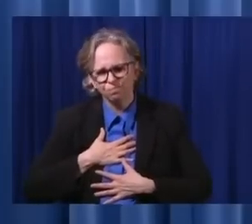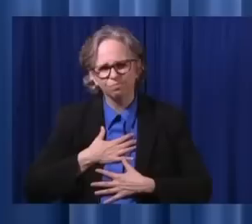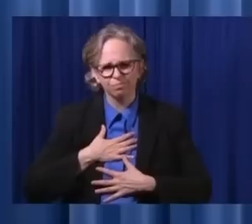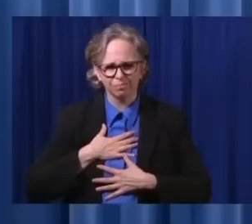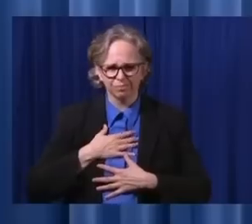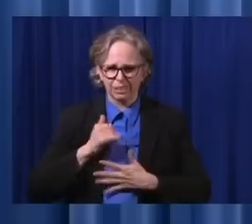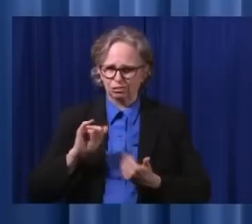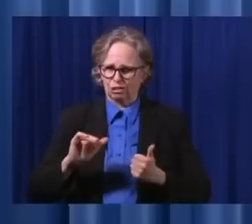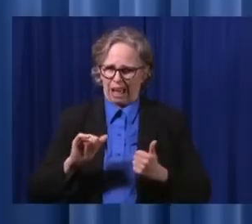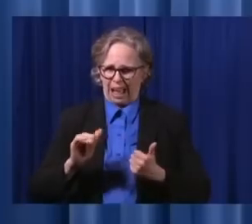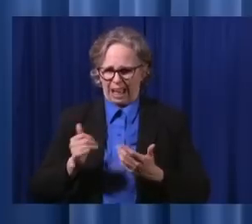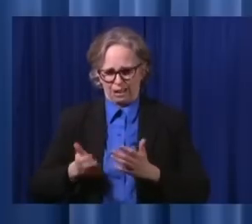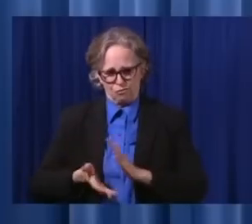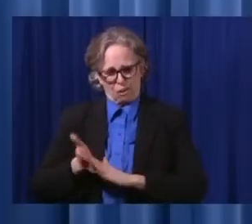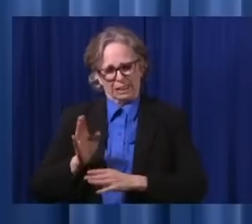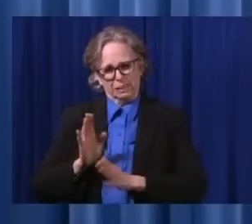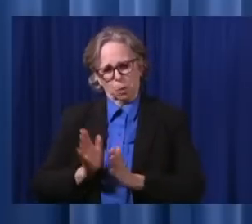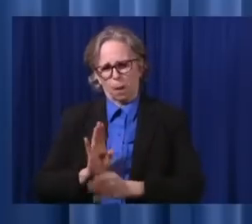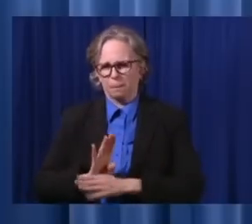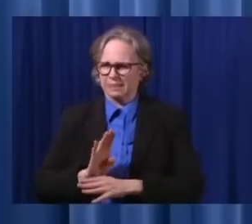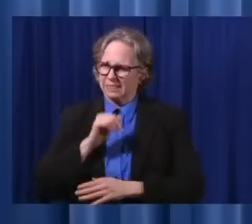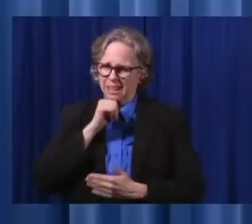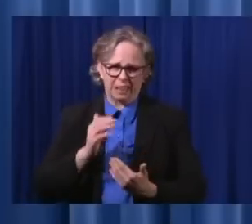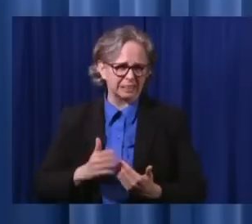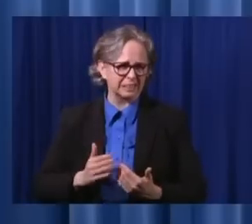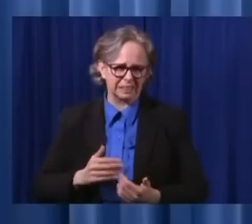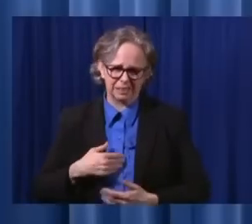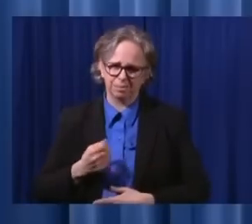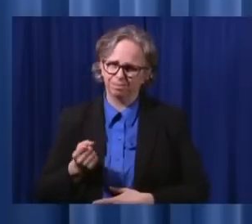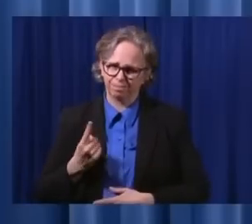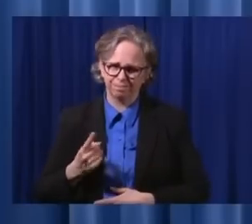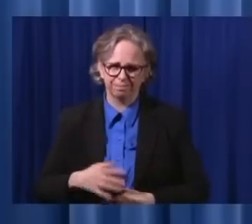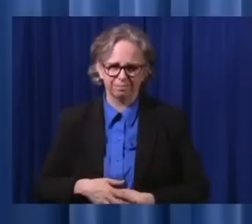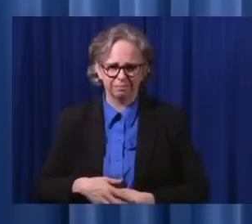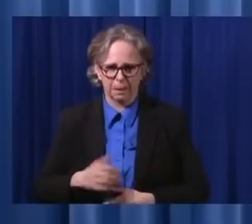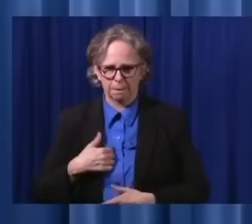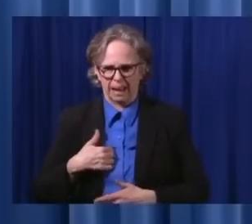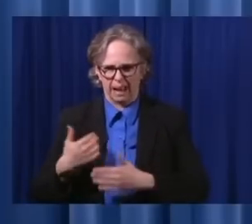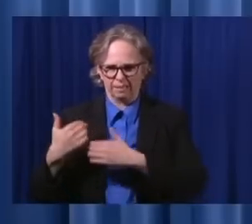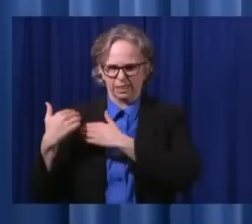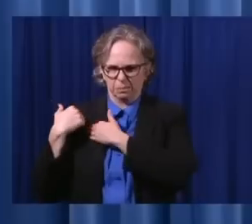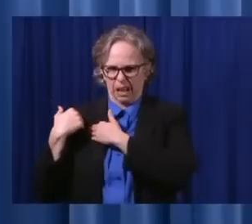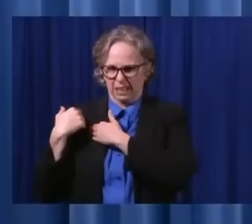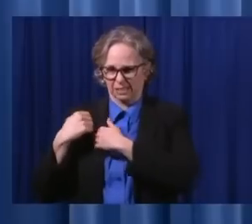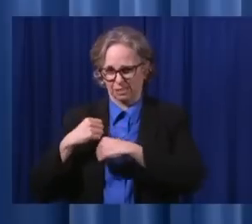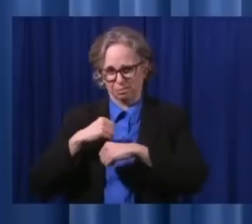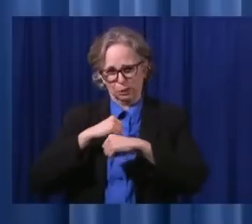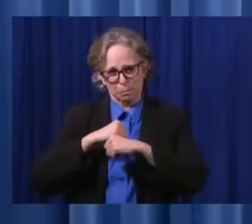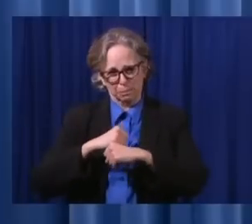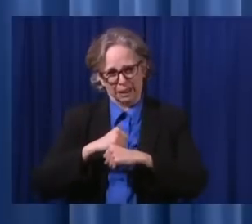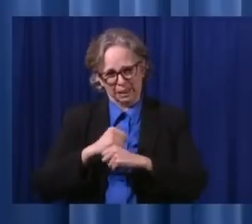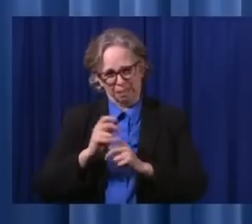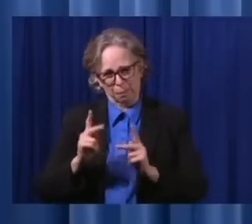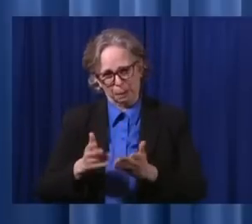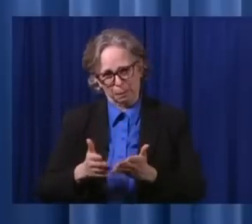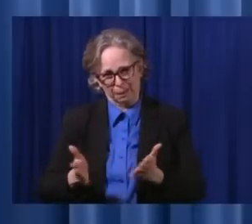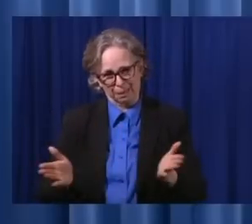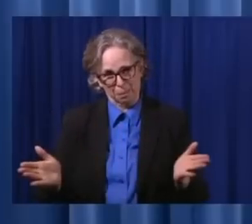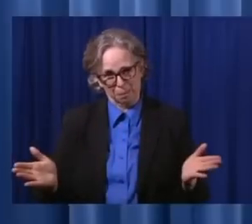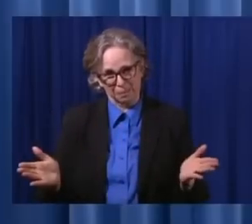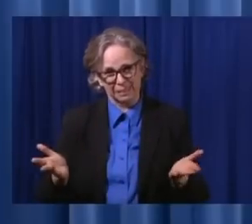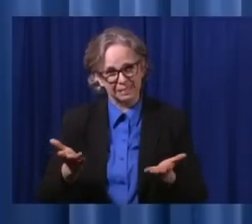business, but we have a responsibility to try to protect people and keep people safe. And these are